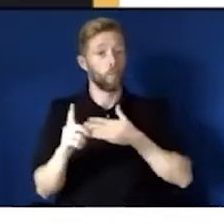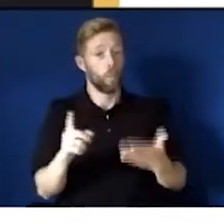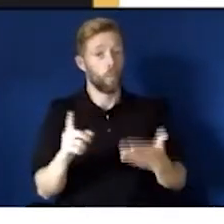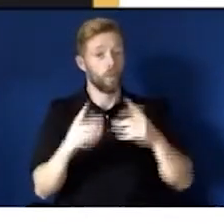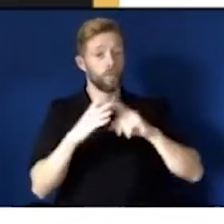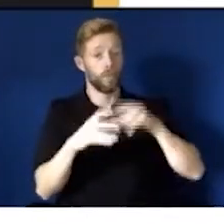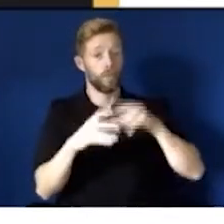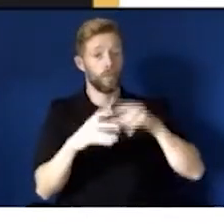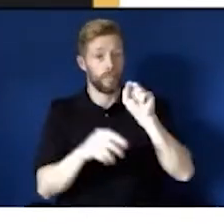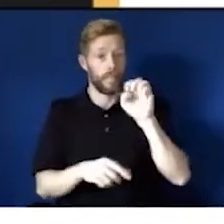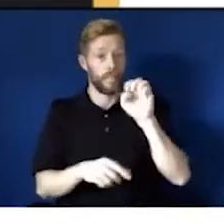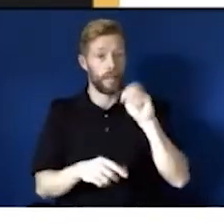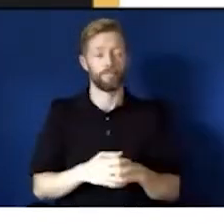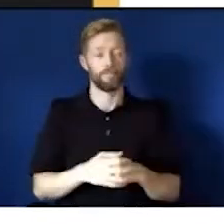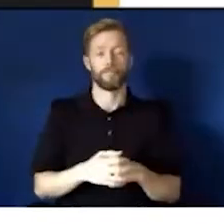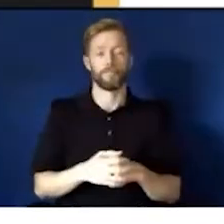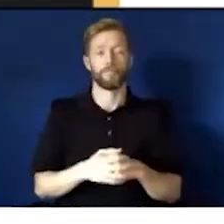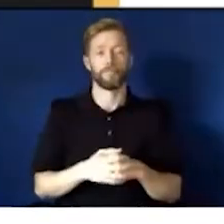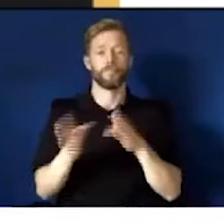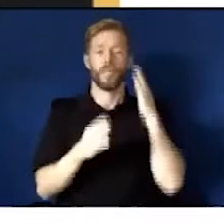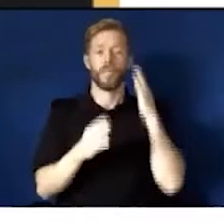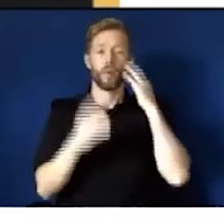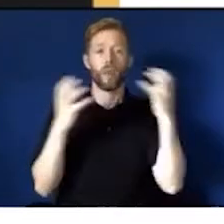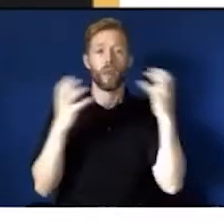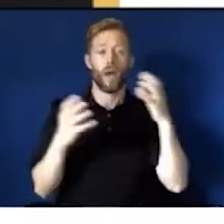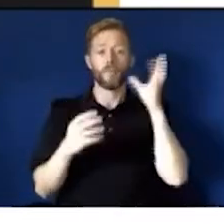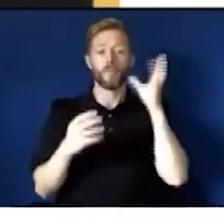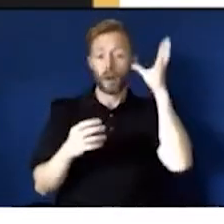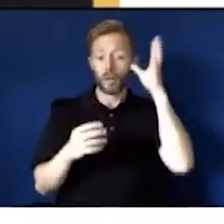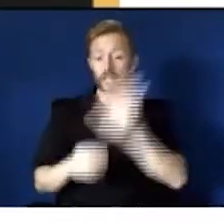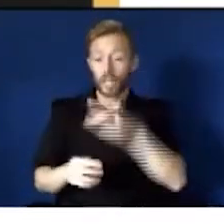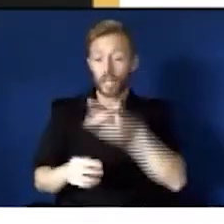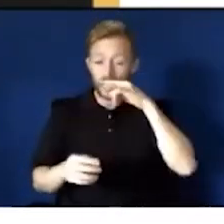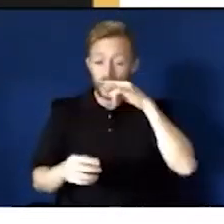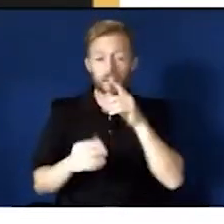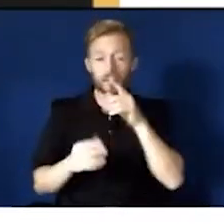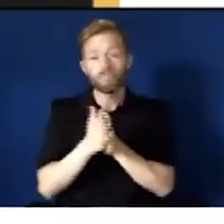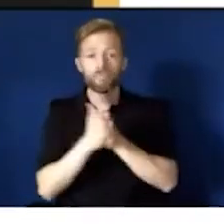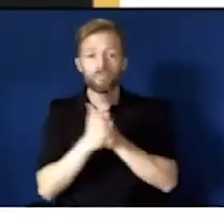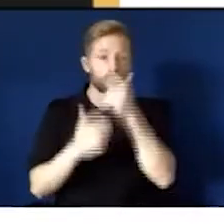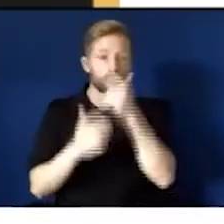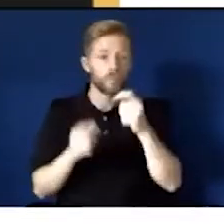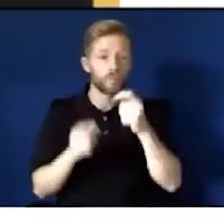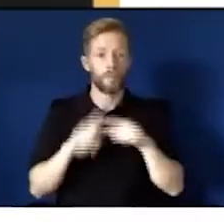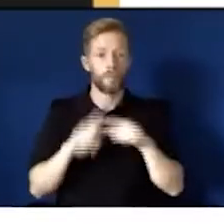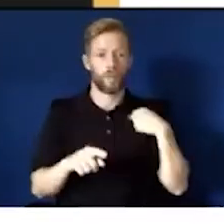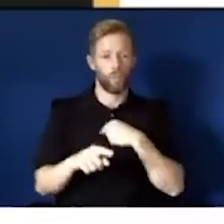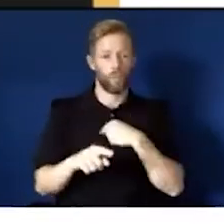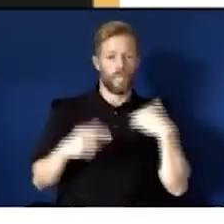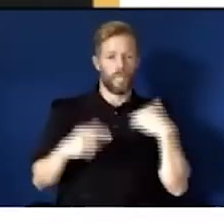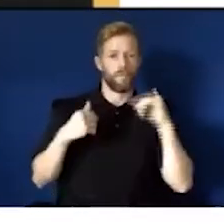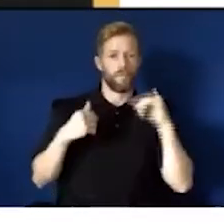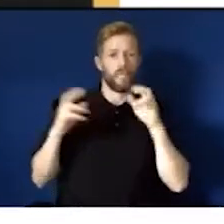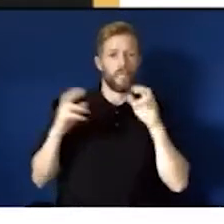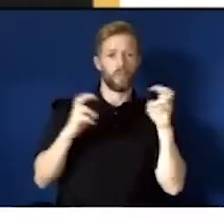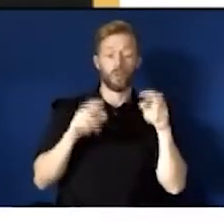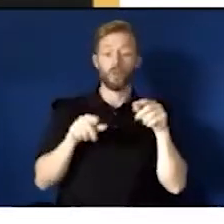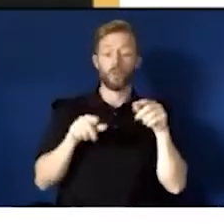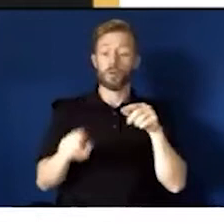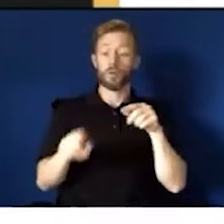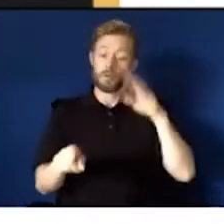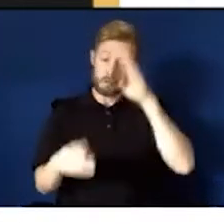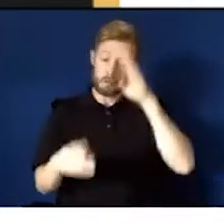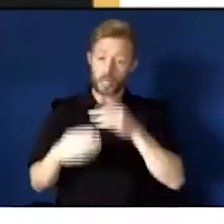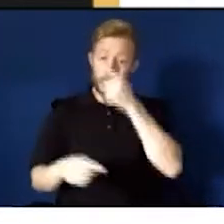my friends would have started going to STEM. I know a lot of parents who like whose kids are very much interested, but I mean, we ourselves, we had that issue